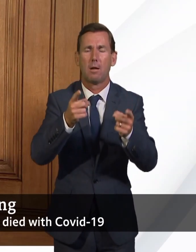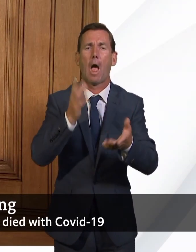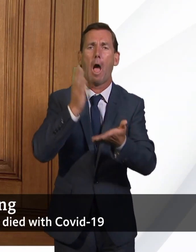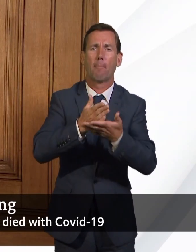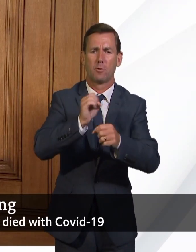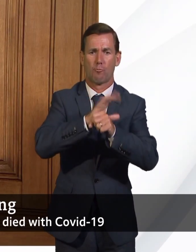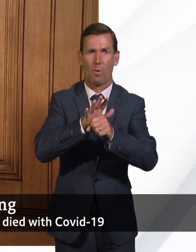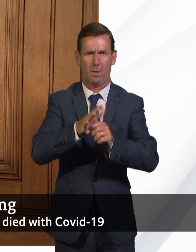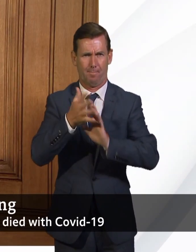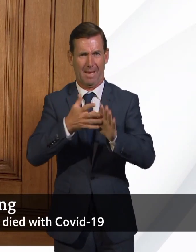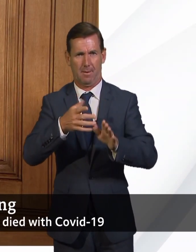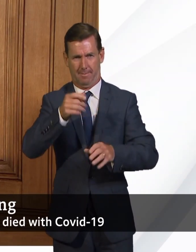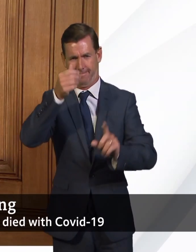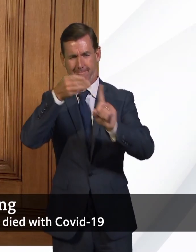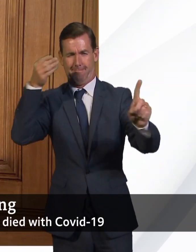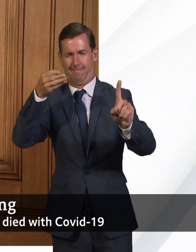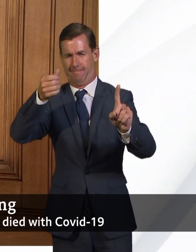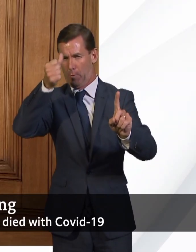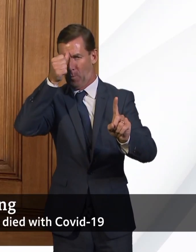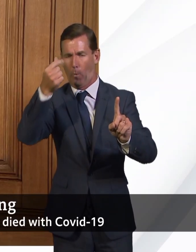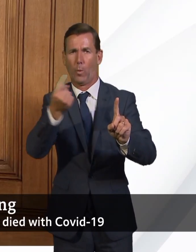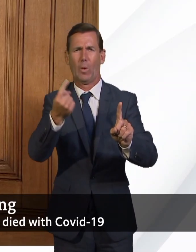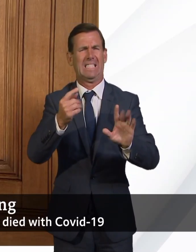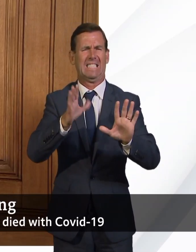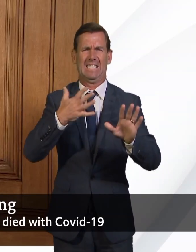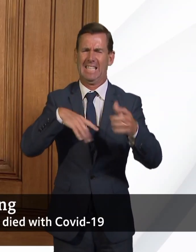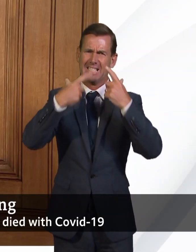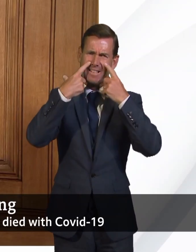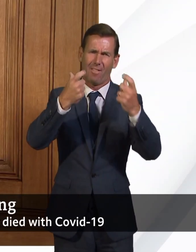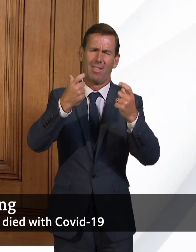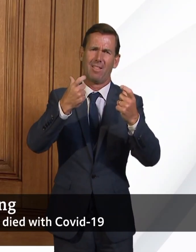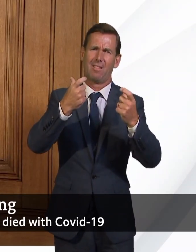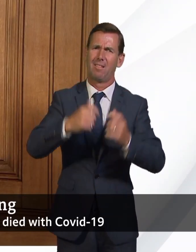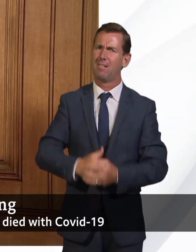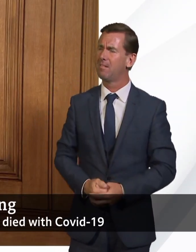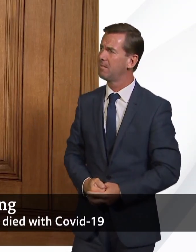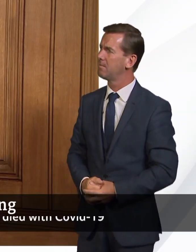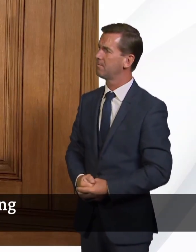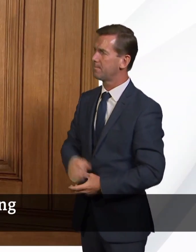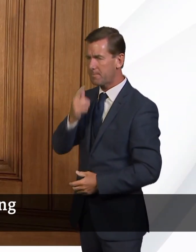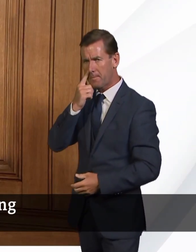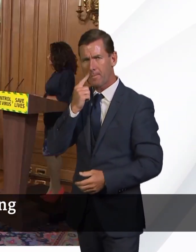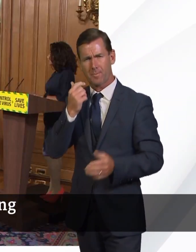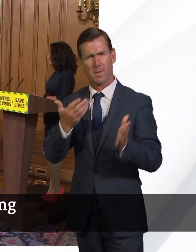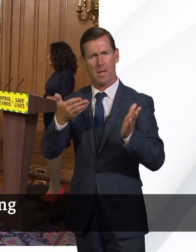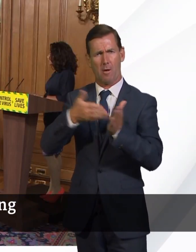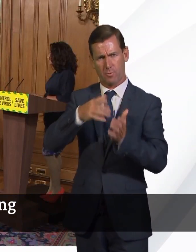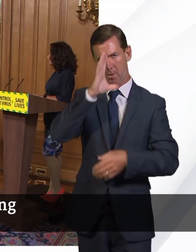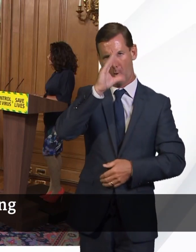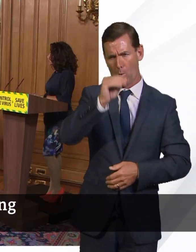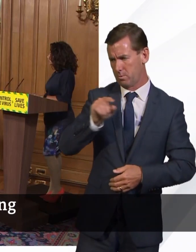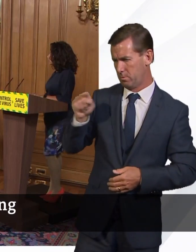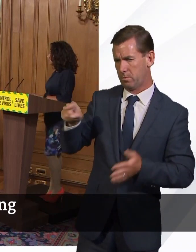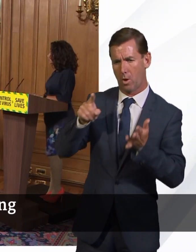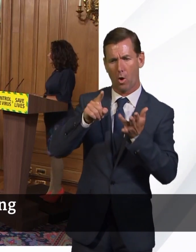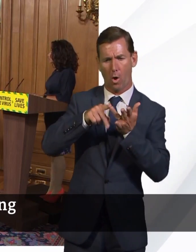information and families as well. And I was just going to support this. So there's an ONS survey which you may well have seen